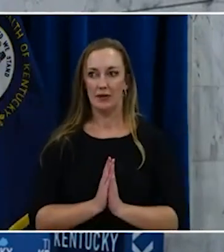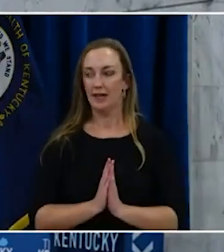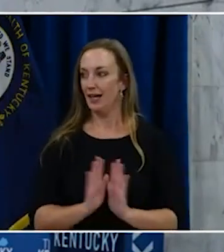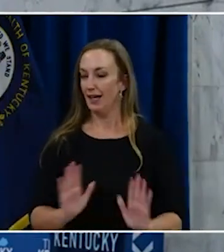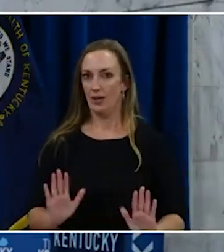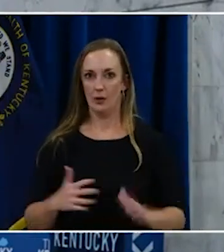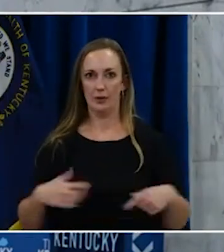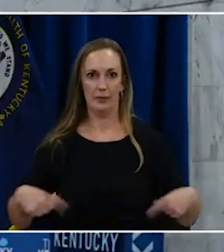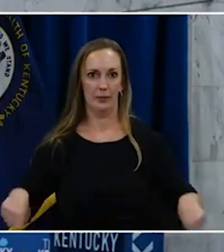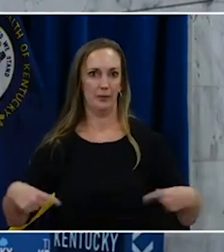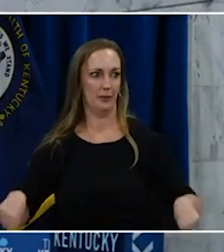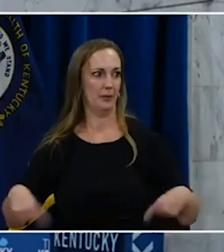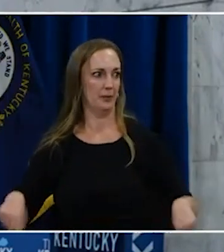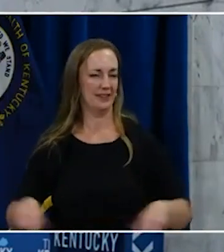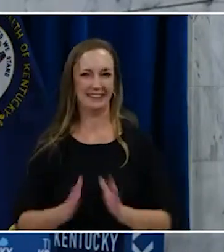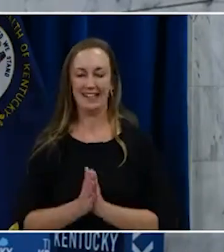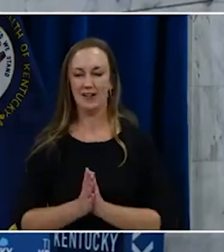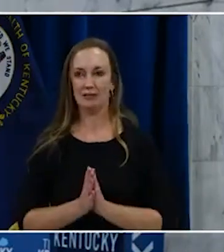Nerve-wracking at all.